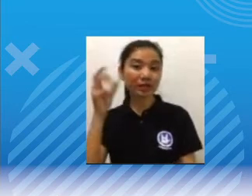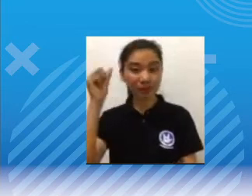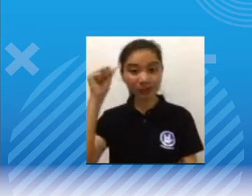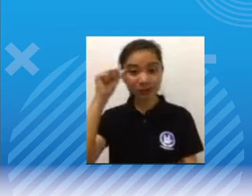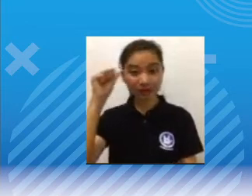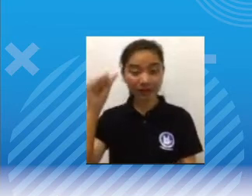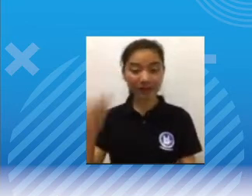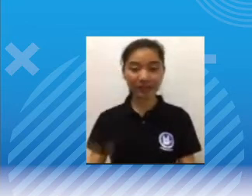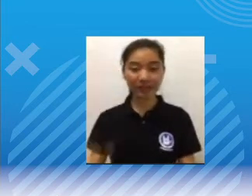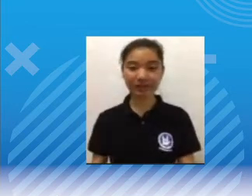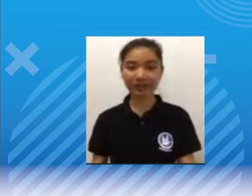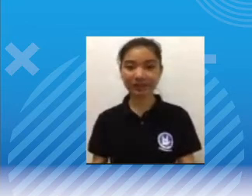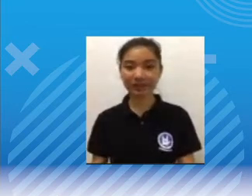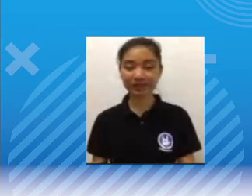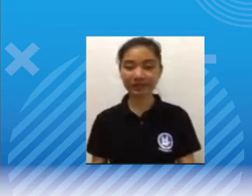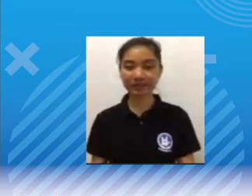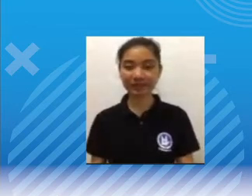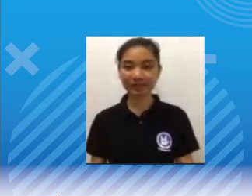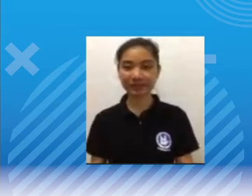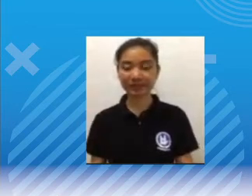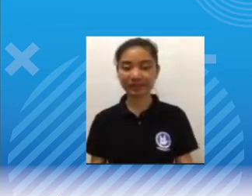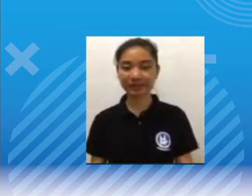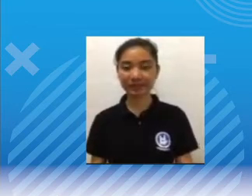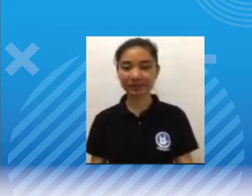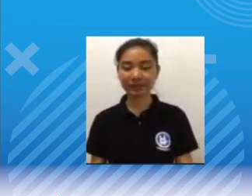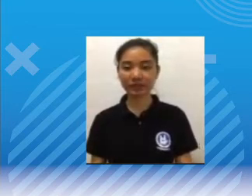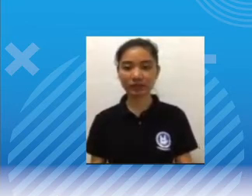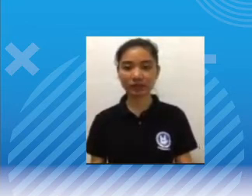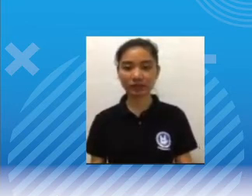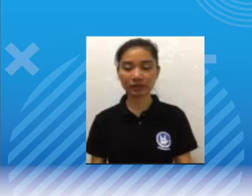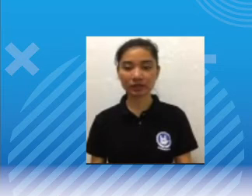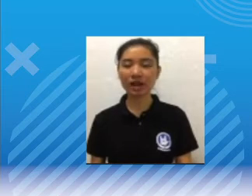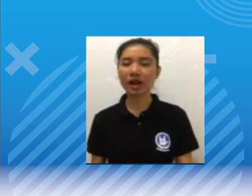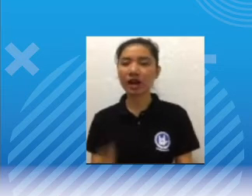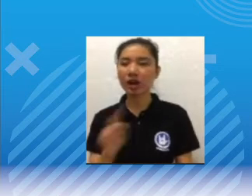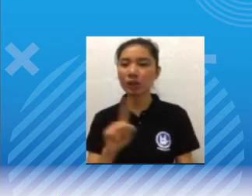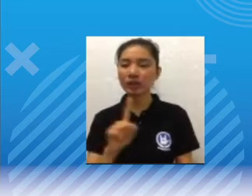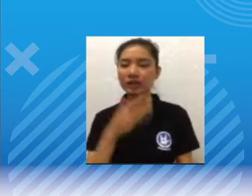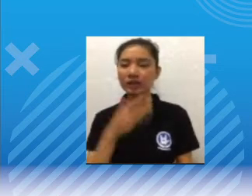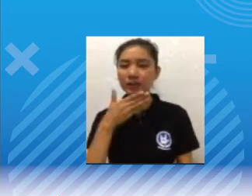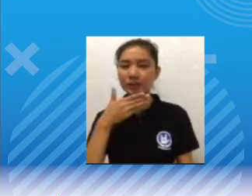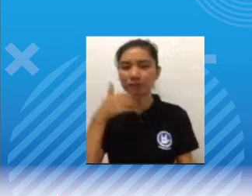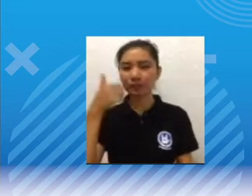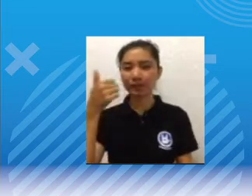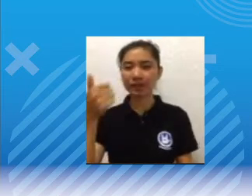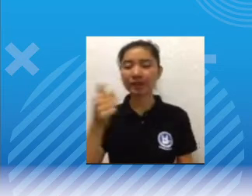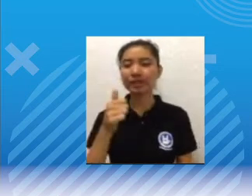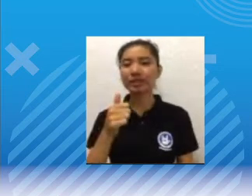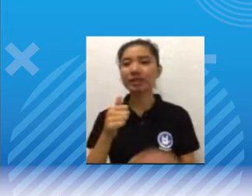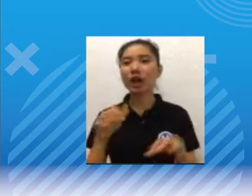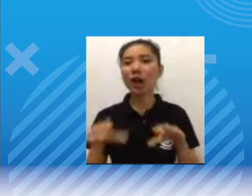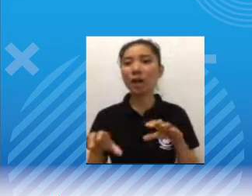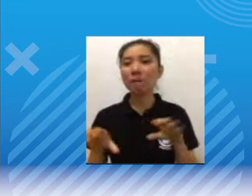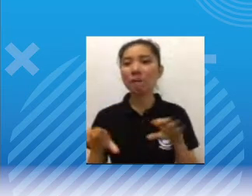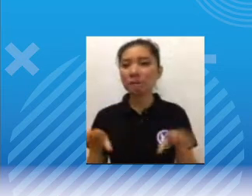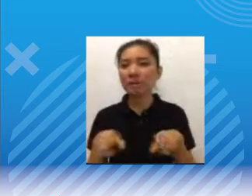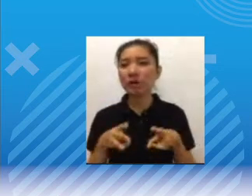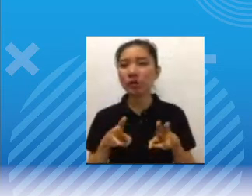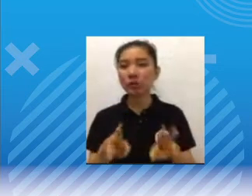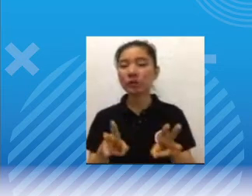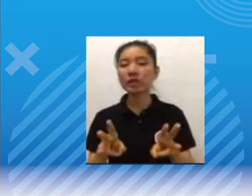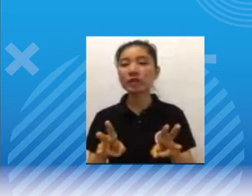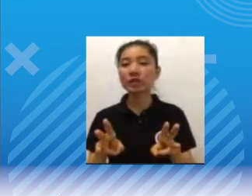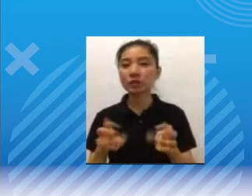insights or to answer this question. What could be the best practices in terms of psychosocial support